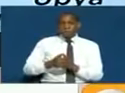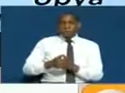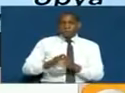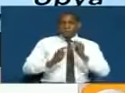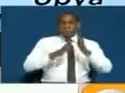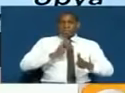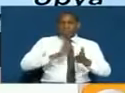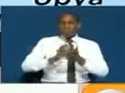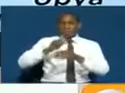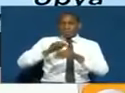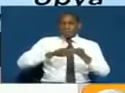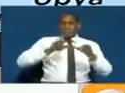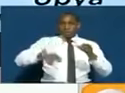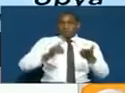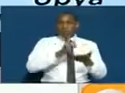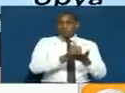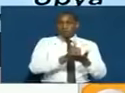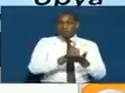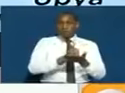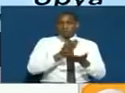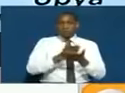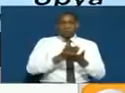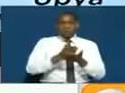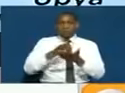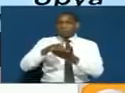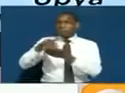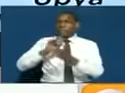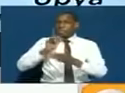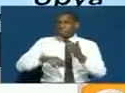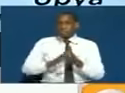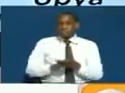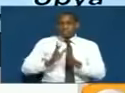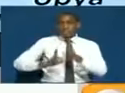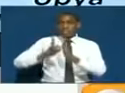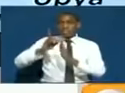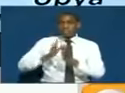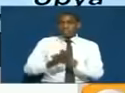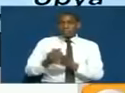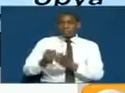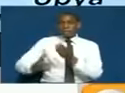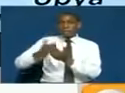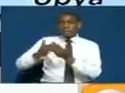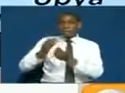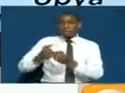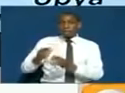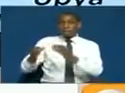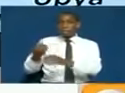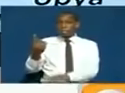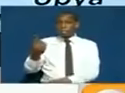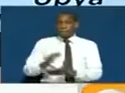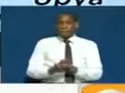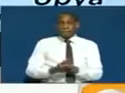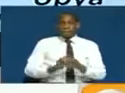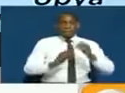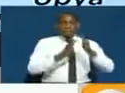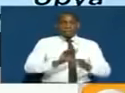the period since his departure from office has been bleak, adding that development only favored one community.